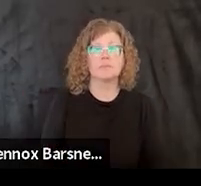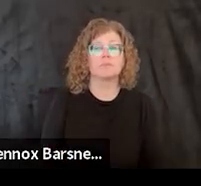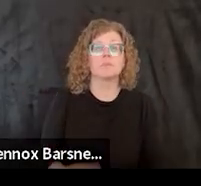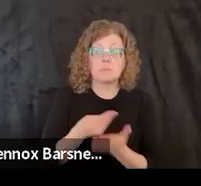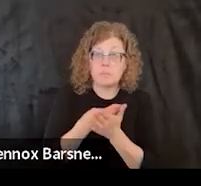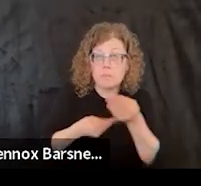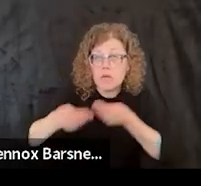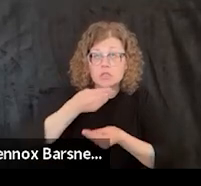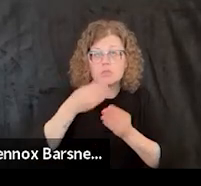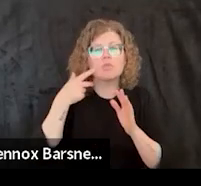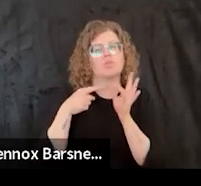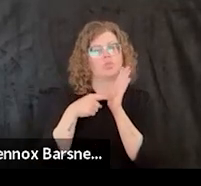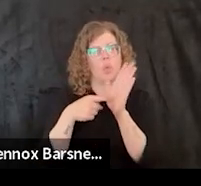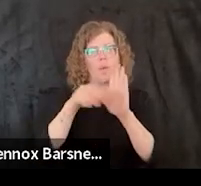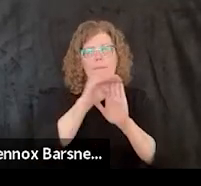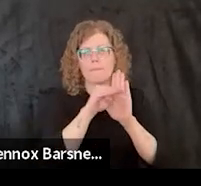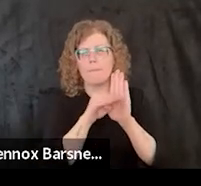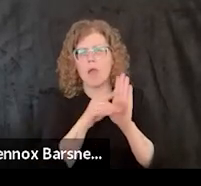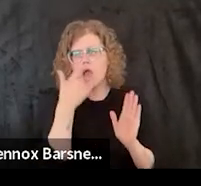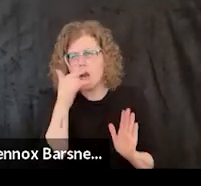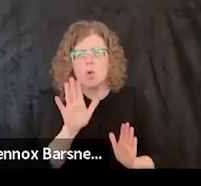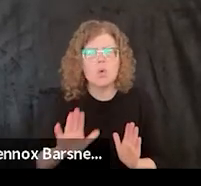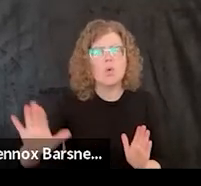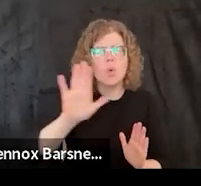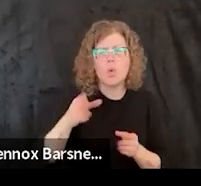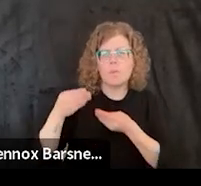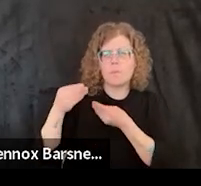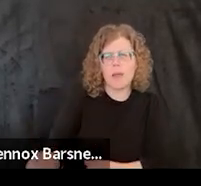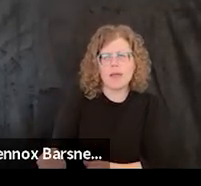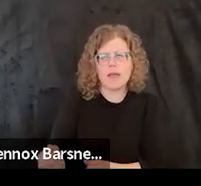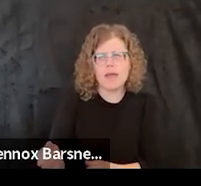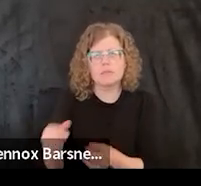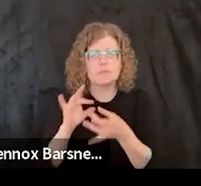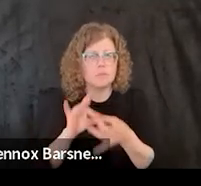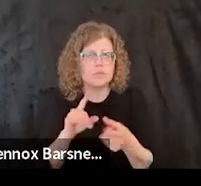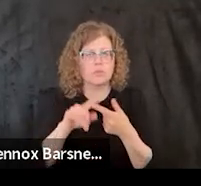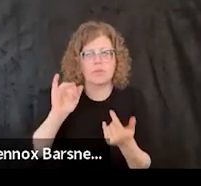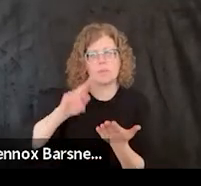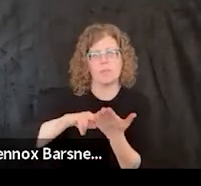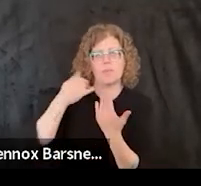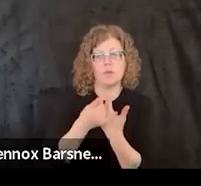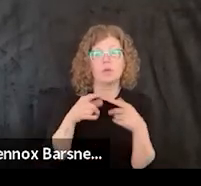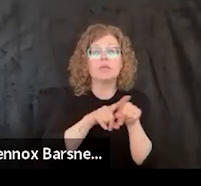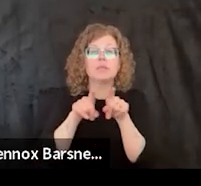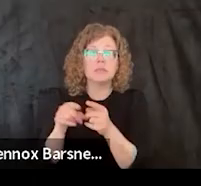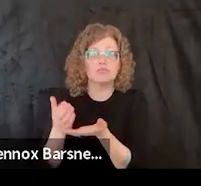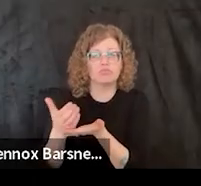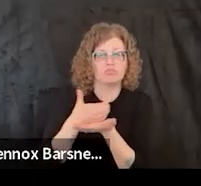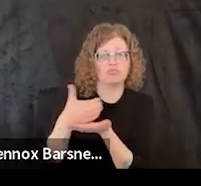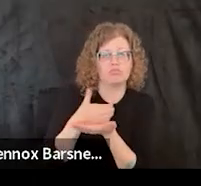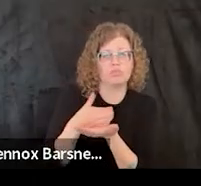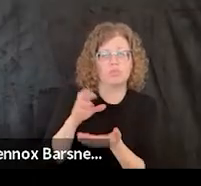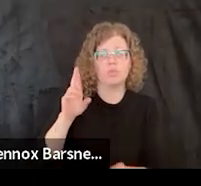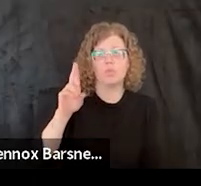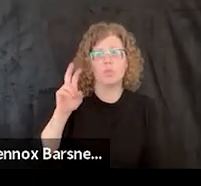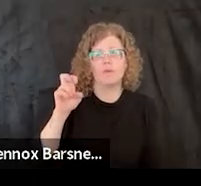all relevant project expenses and a list of all relevant project revenues. You might only have one revenue item, which is the